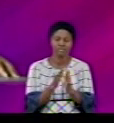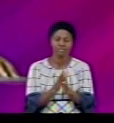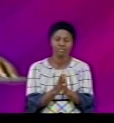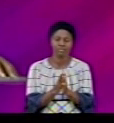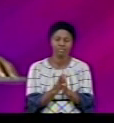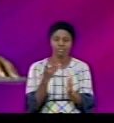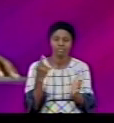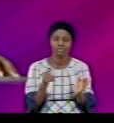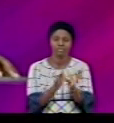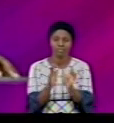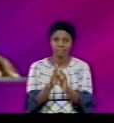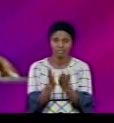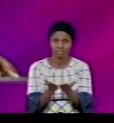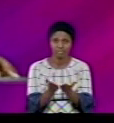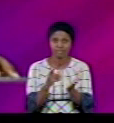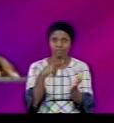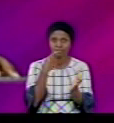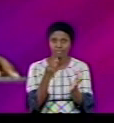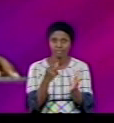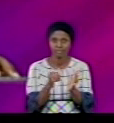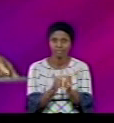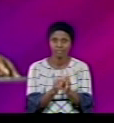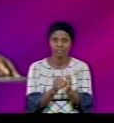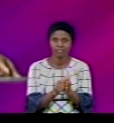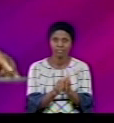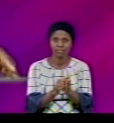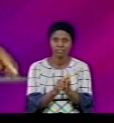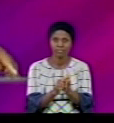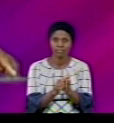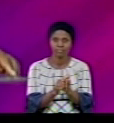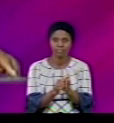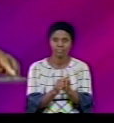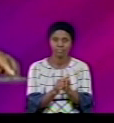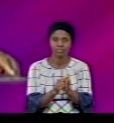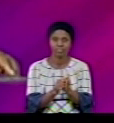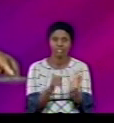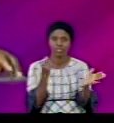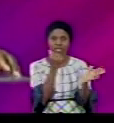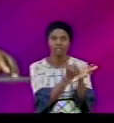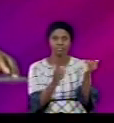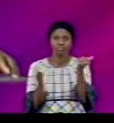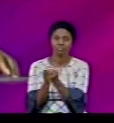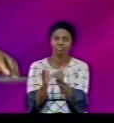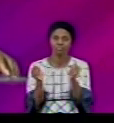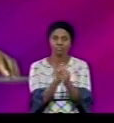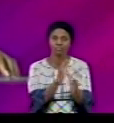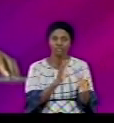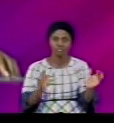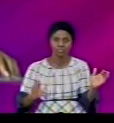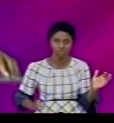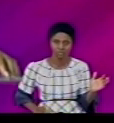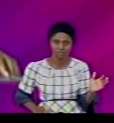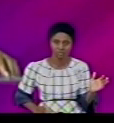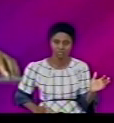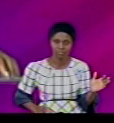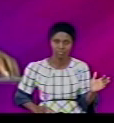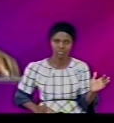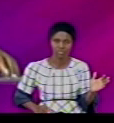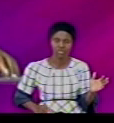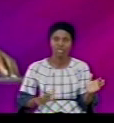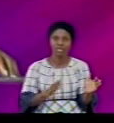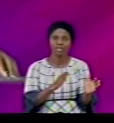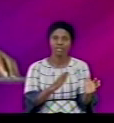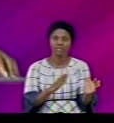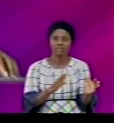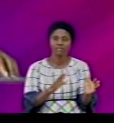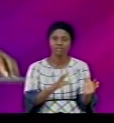The Bible says, Paul said, I'm crucified with Christ, nevertheless I live. But not